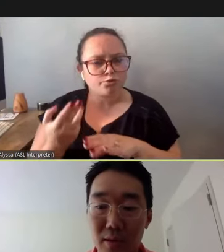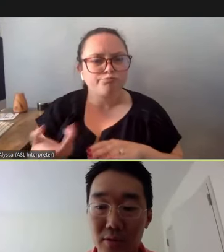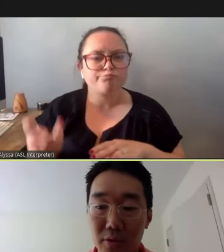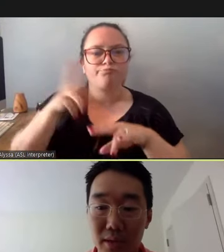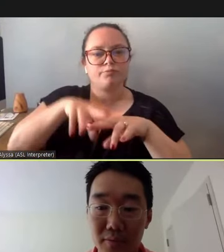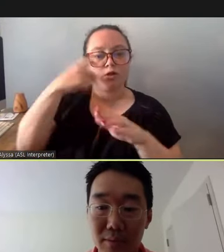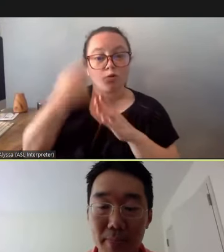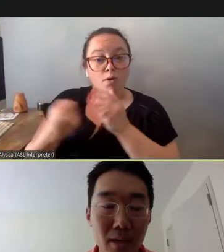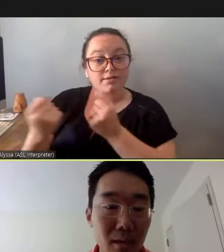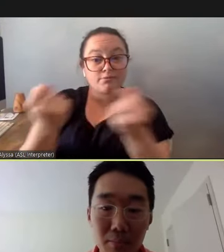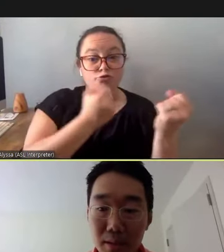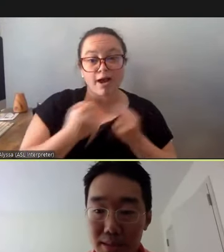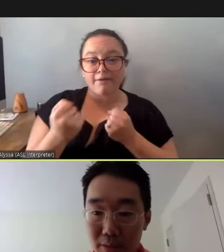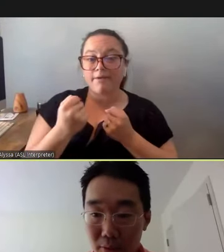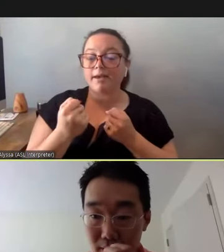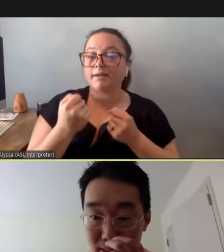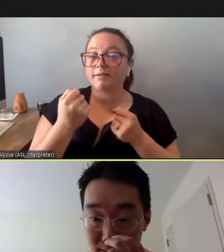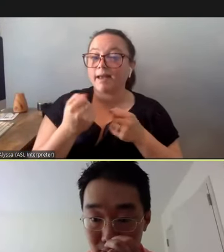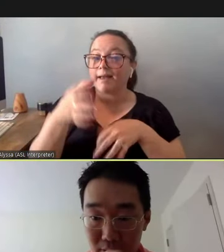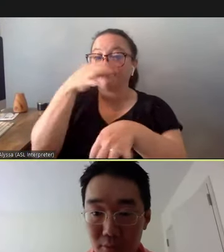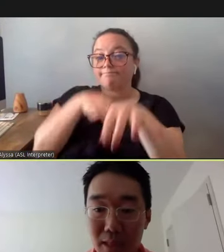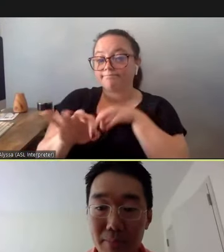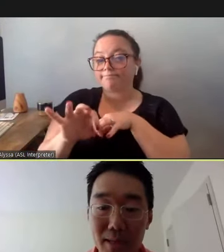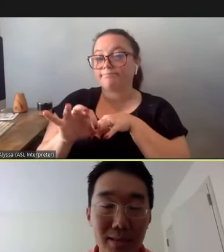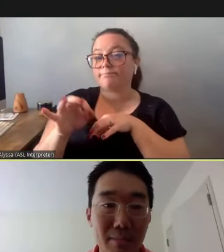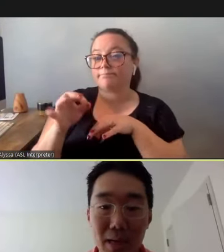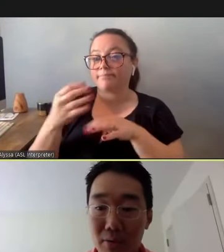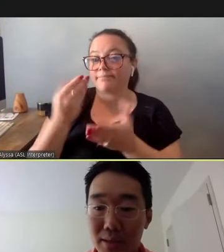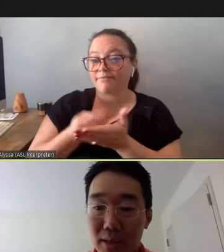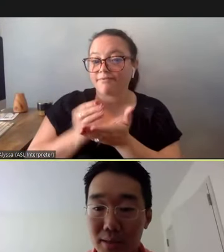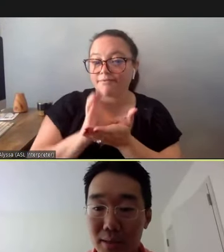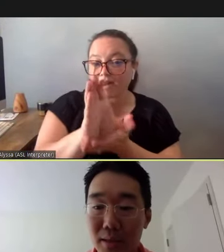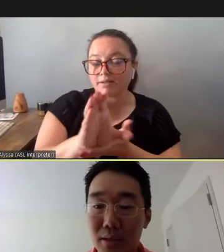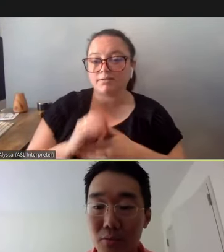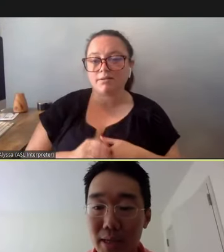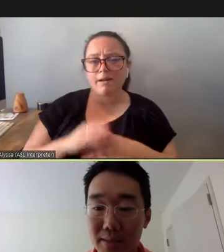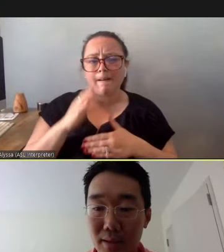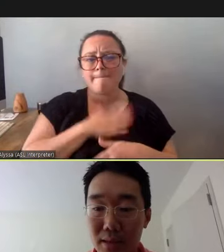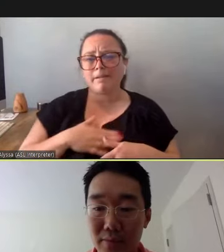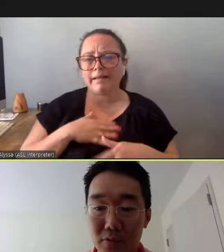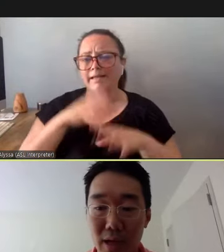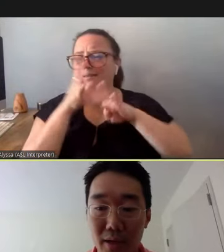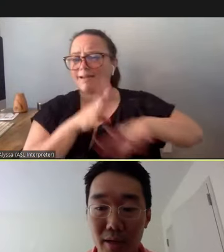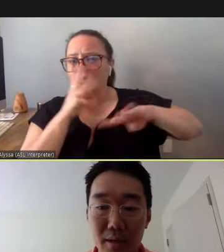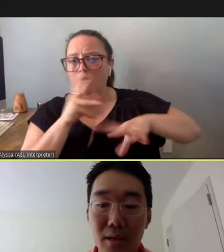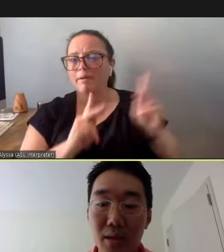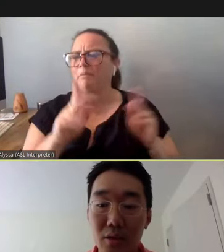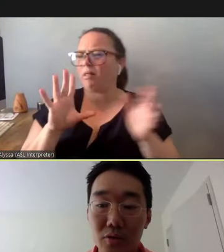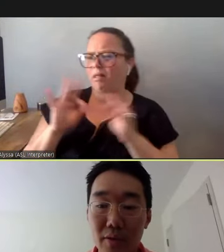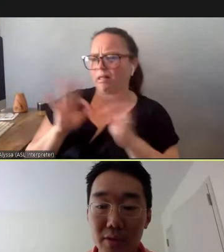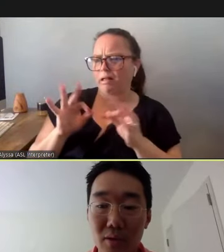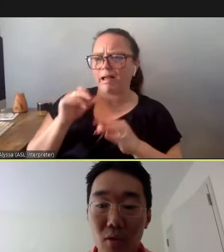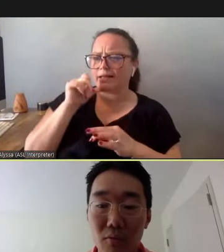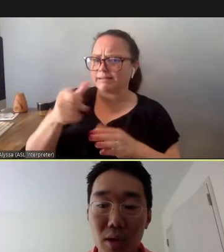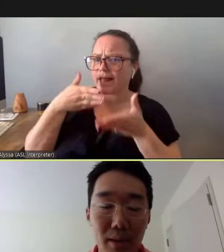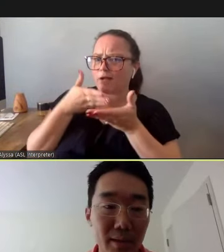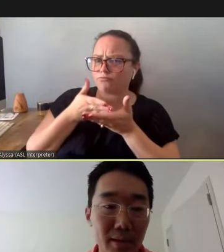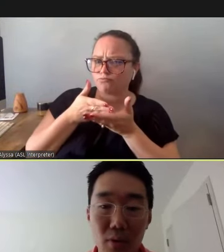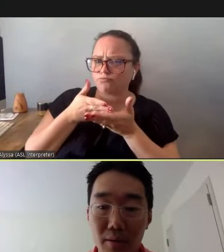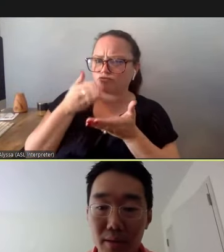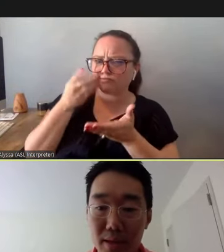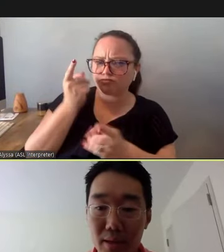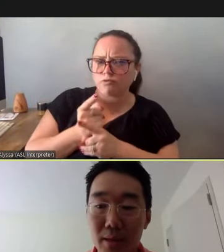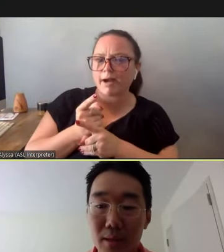fund alternatives. Please ignore the naysayers who claim that it's somehow unjust to raise the cost of driving. Drivers are